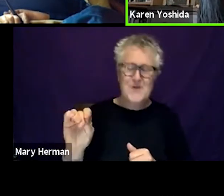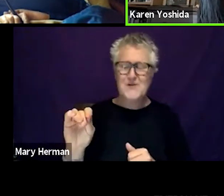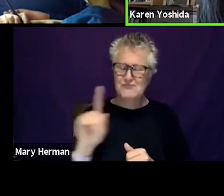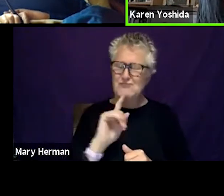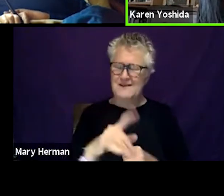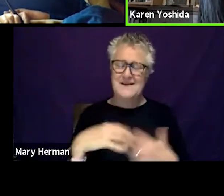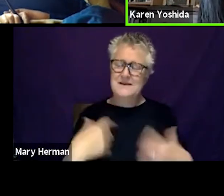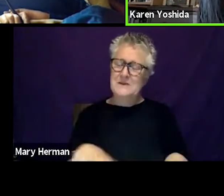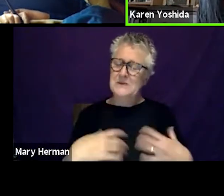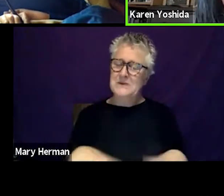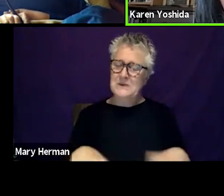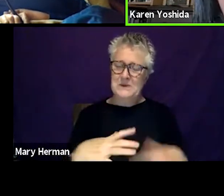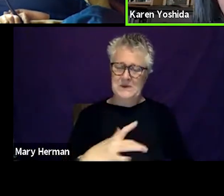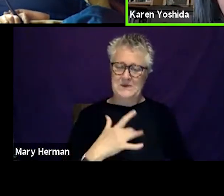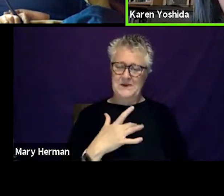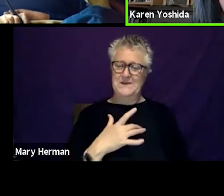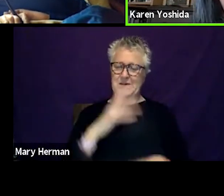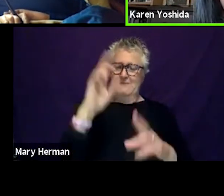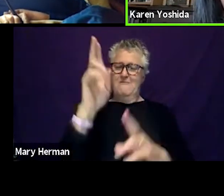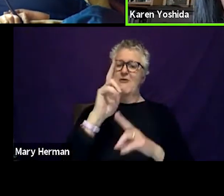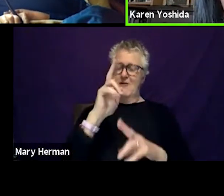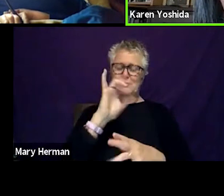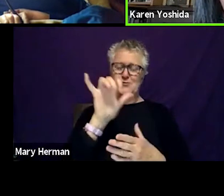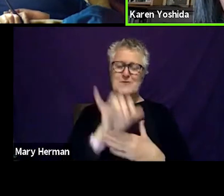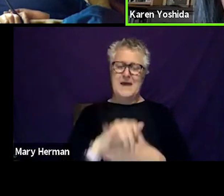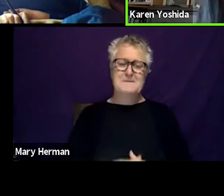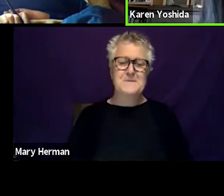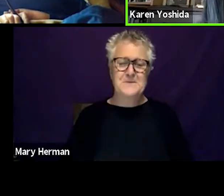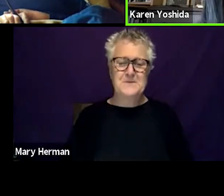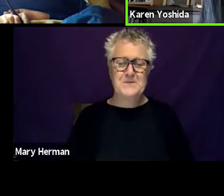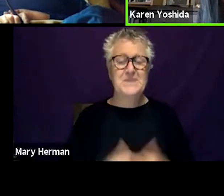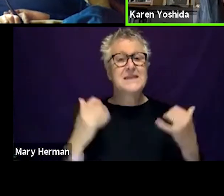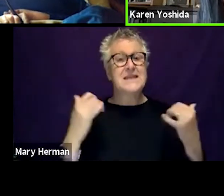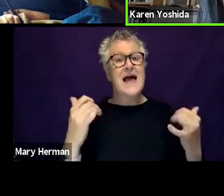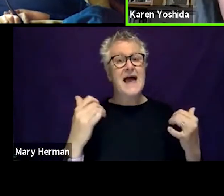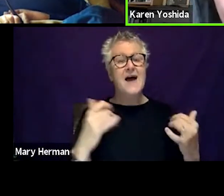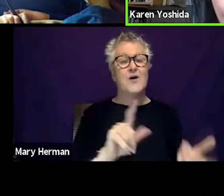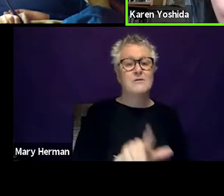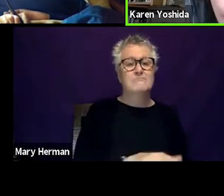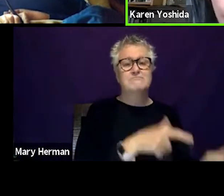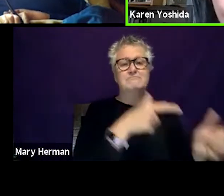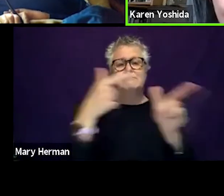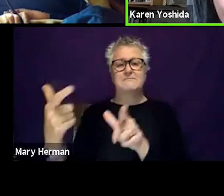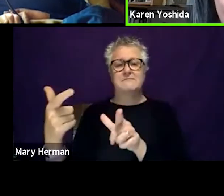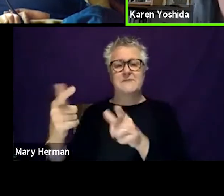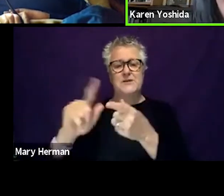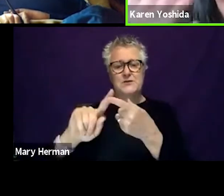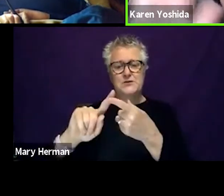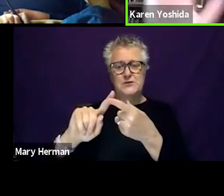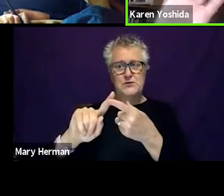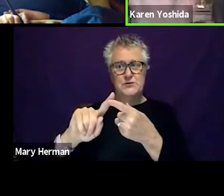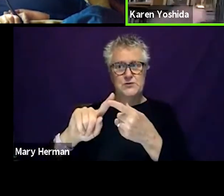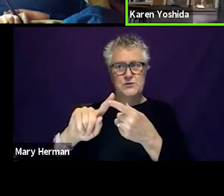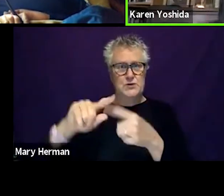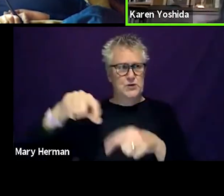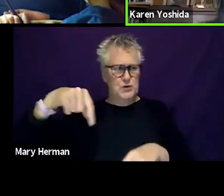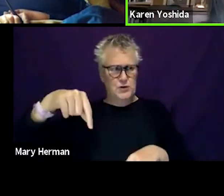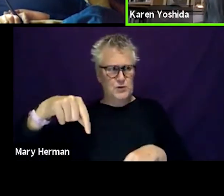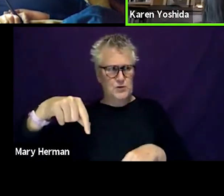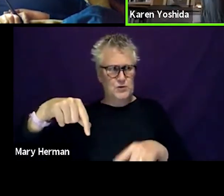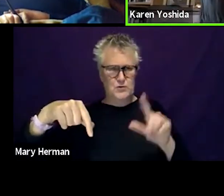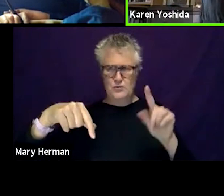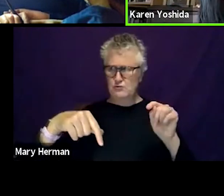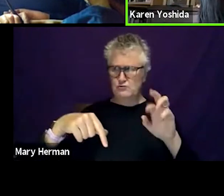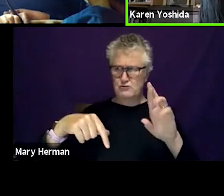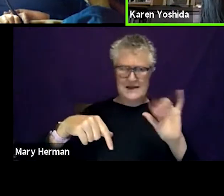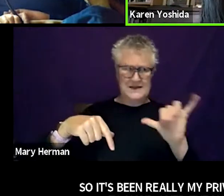do so. And I would like to hand over the hosting now to Q or Tracy. Okay, Q. So I